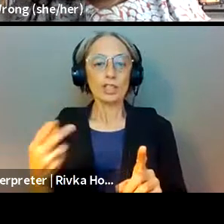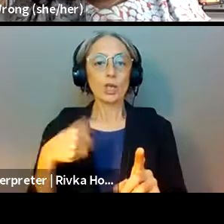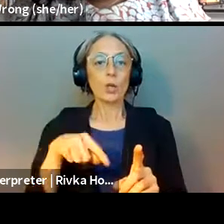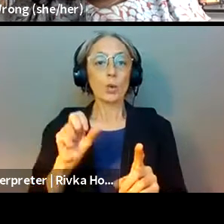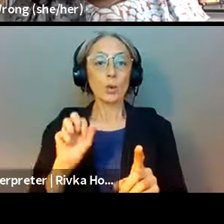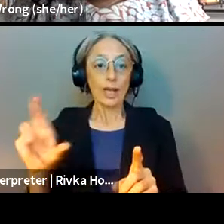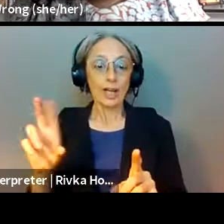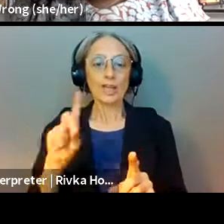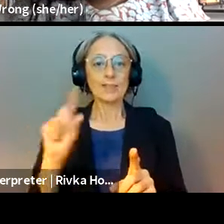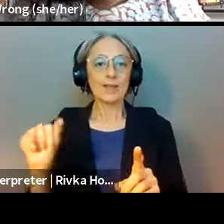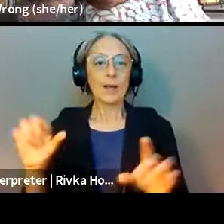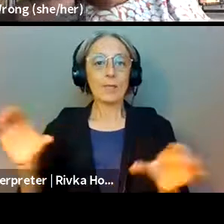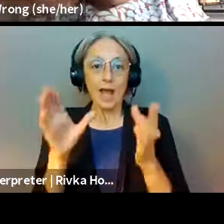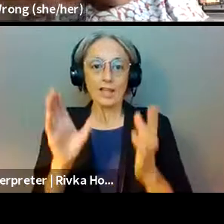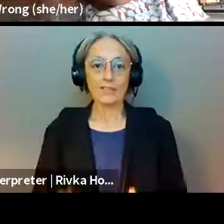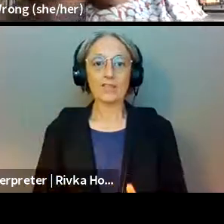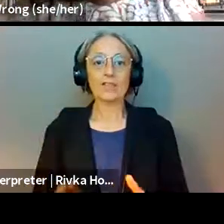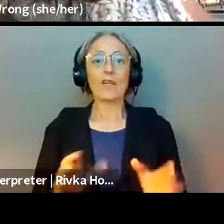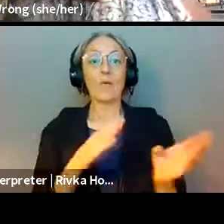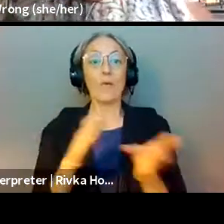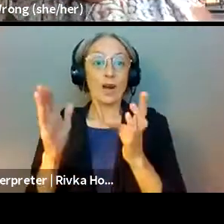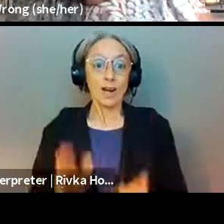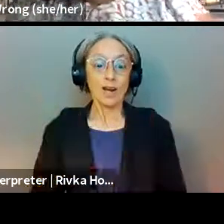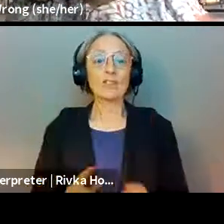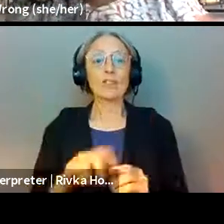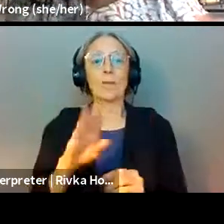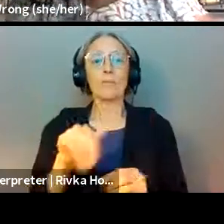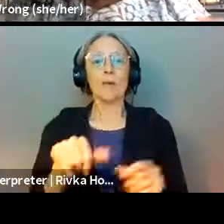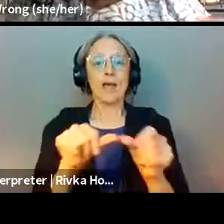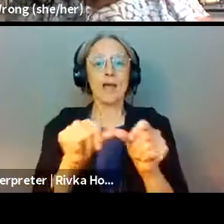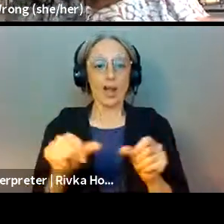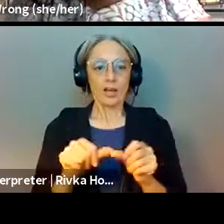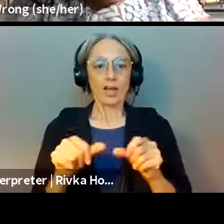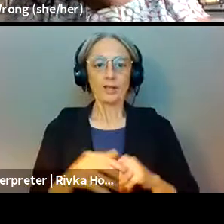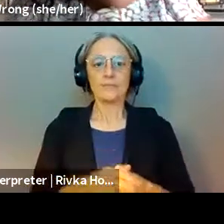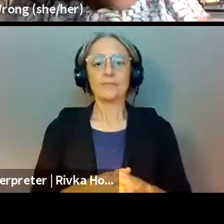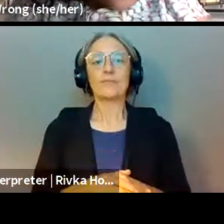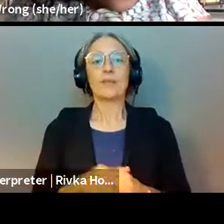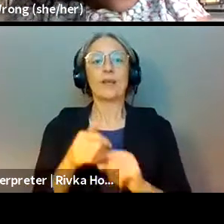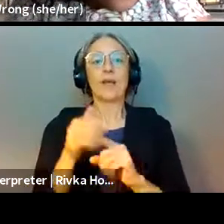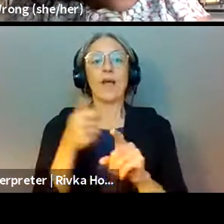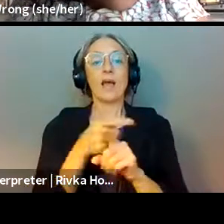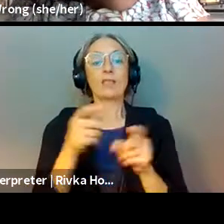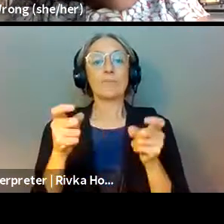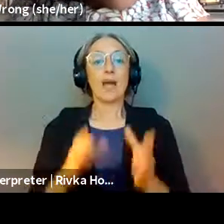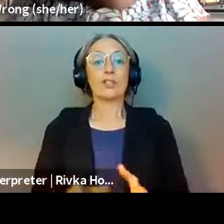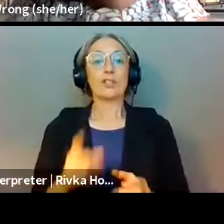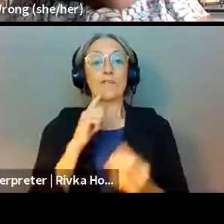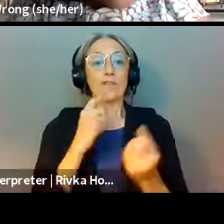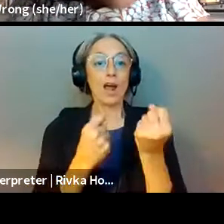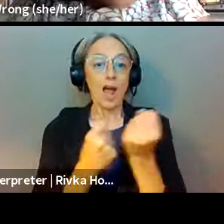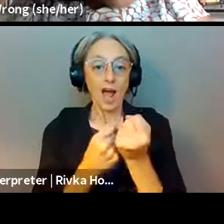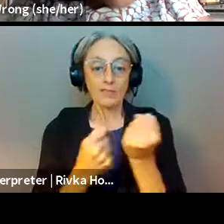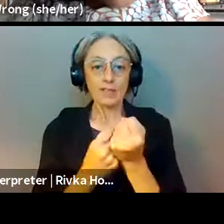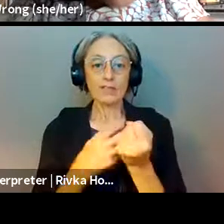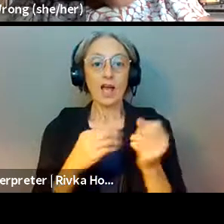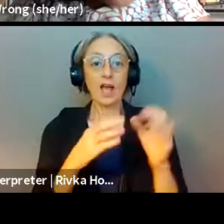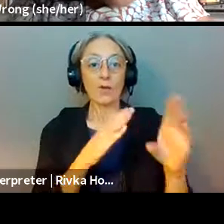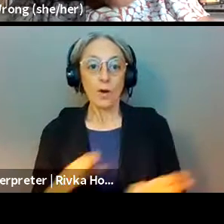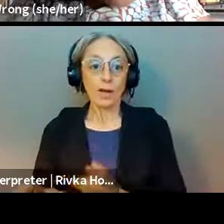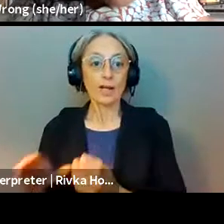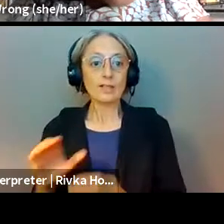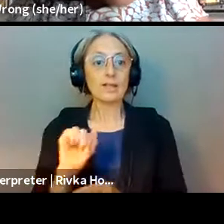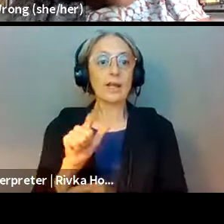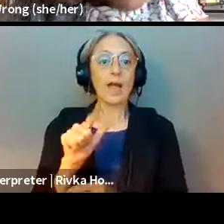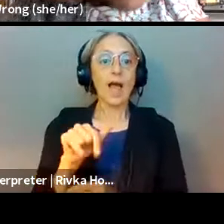and organizer from the Bay Area. And as the manager for the advocacy and organizing, Allie leads